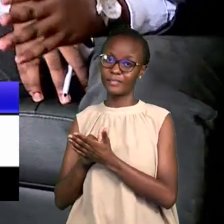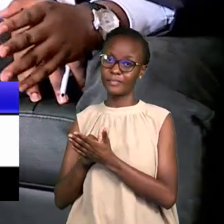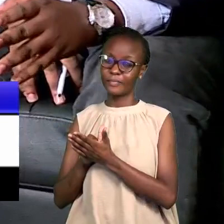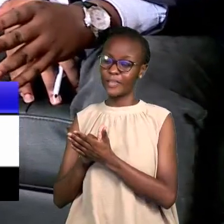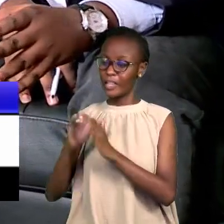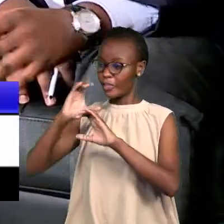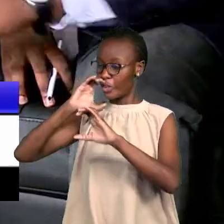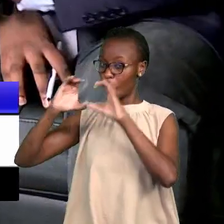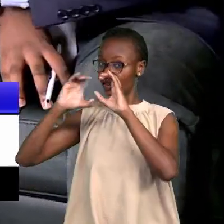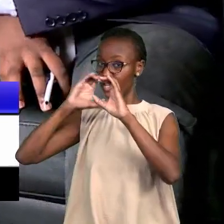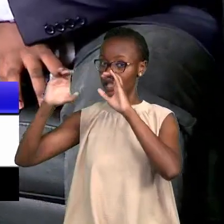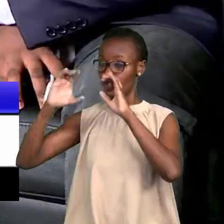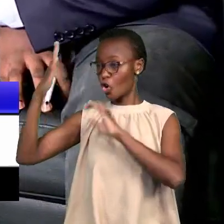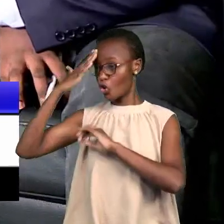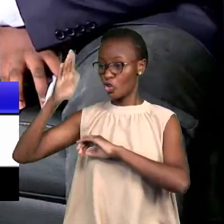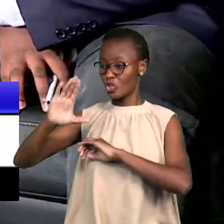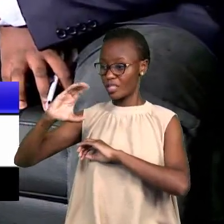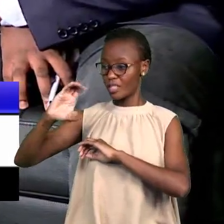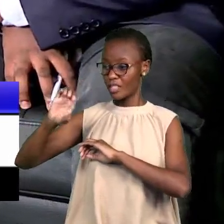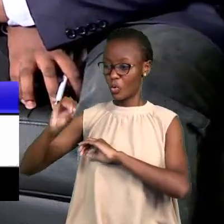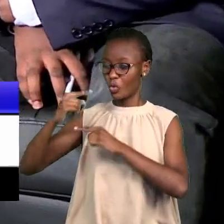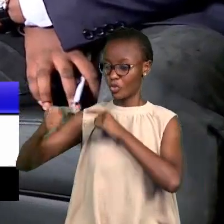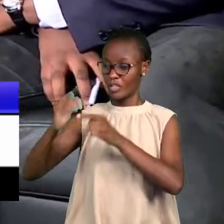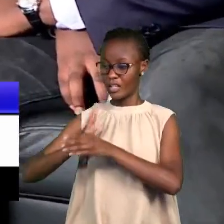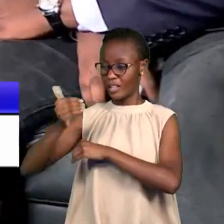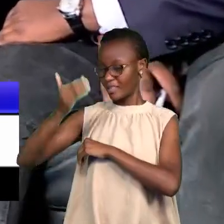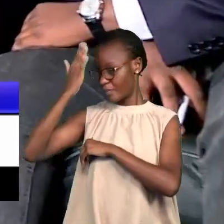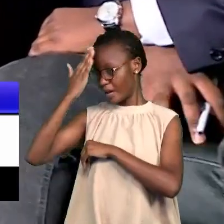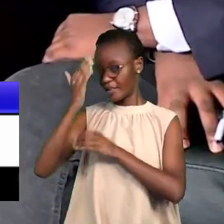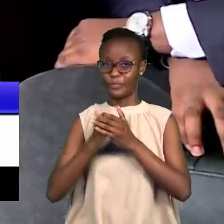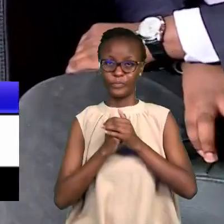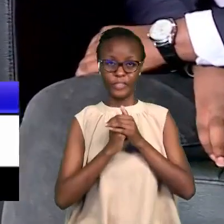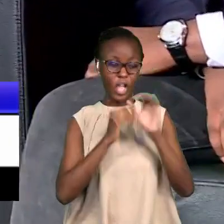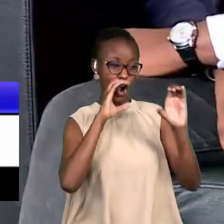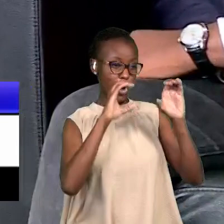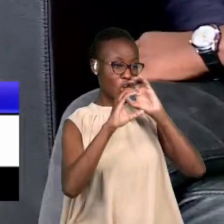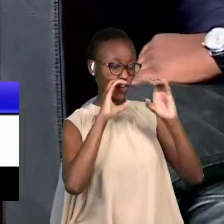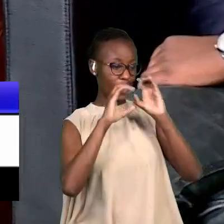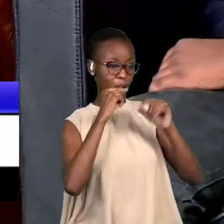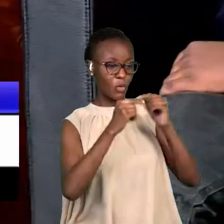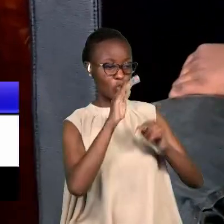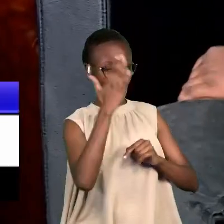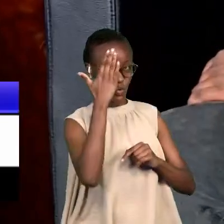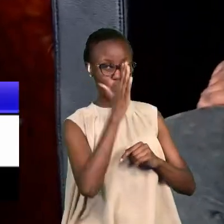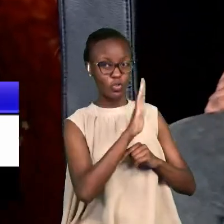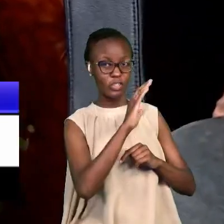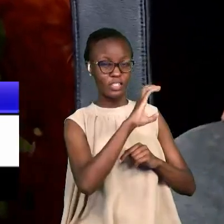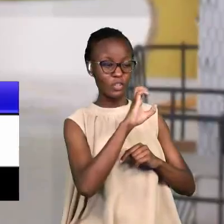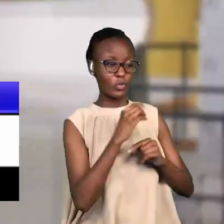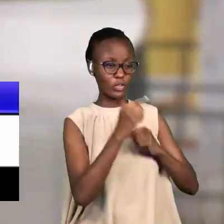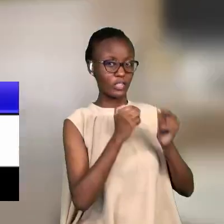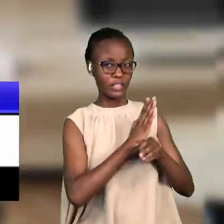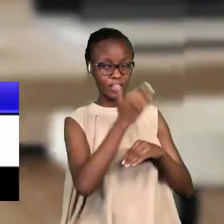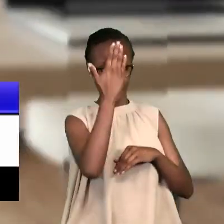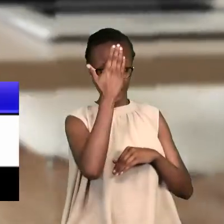the conversation on Know Your CEO continues next Monday. The conversation on your CEO continues next Monday.